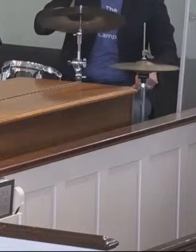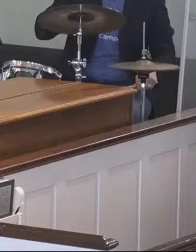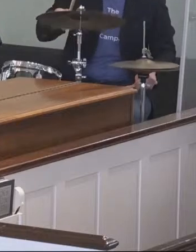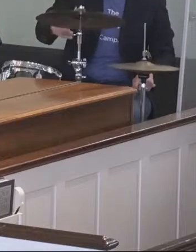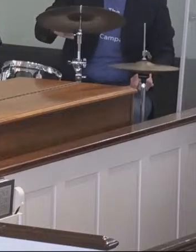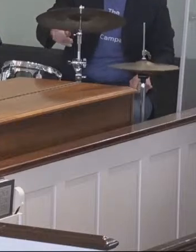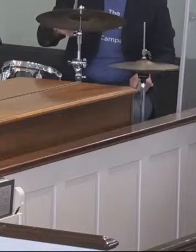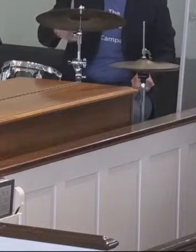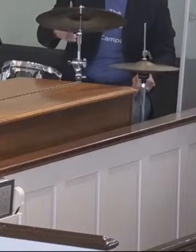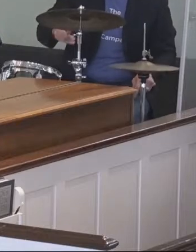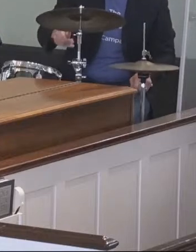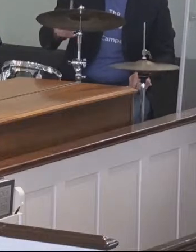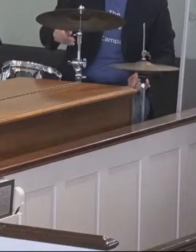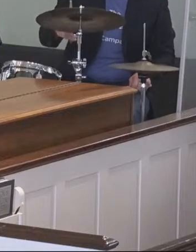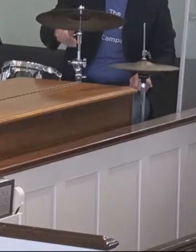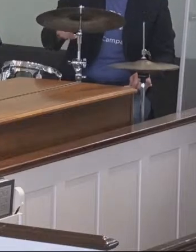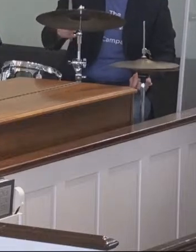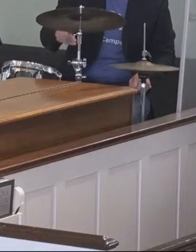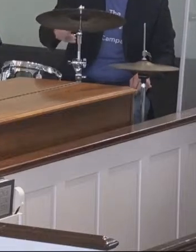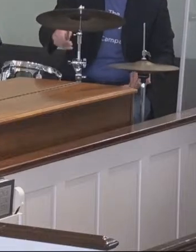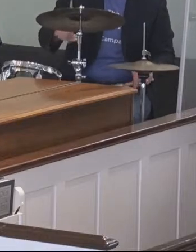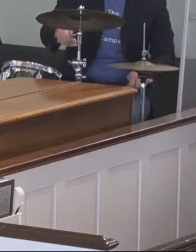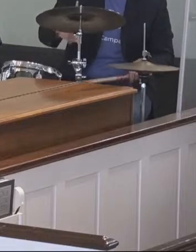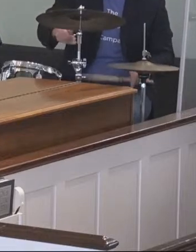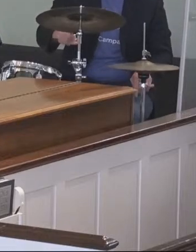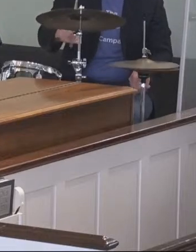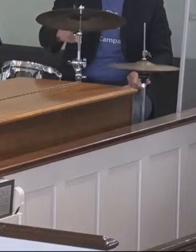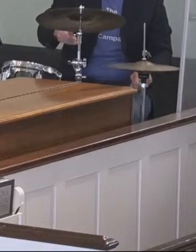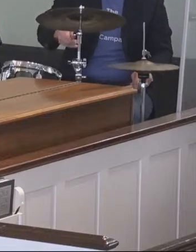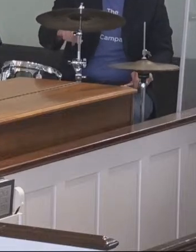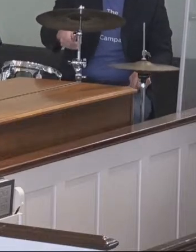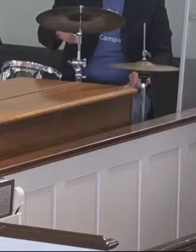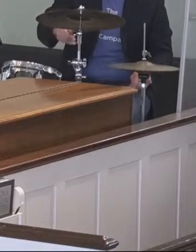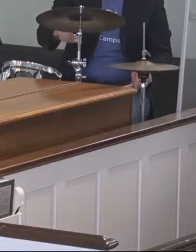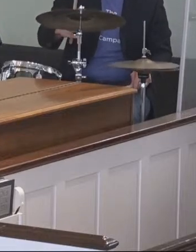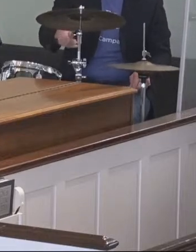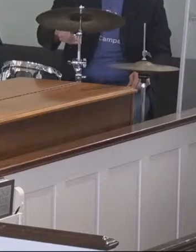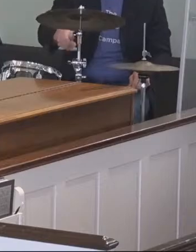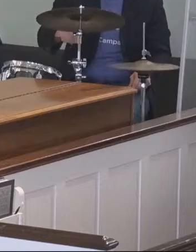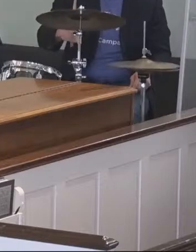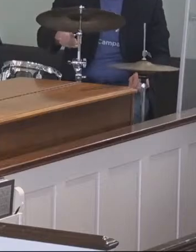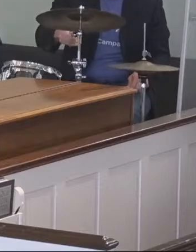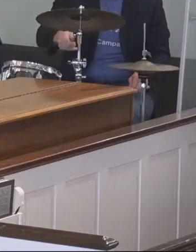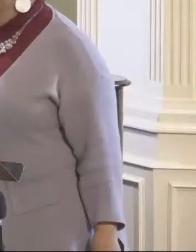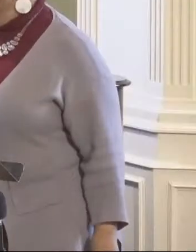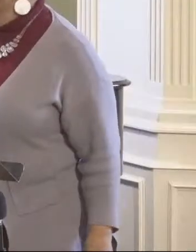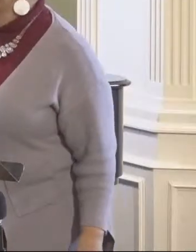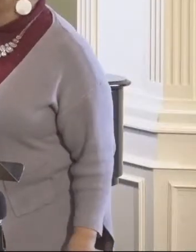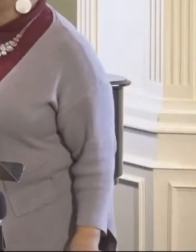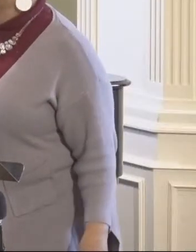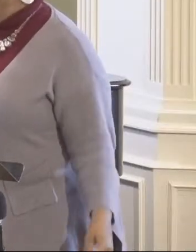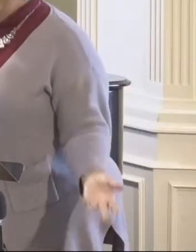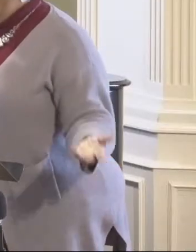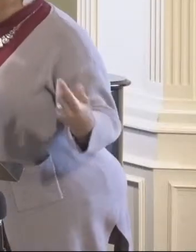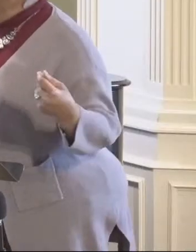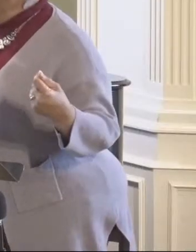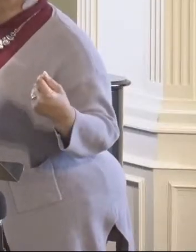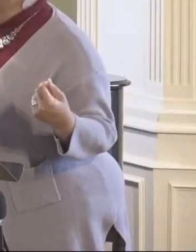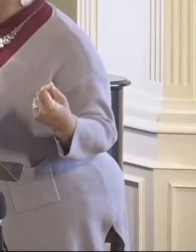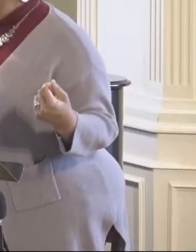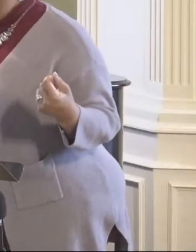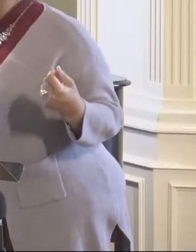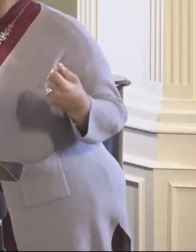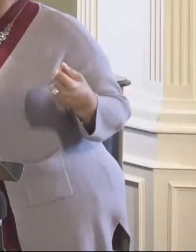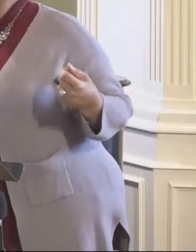Makes no difference if it's sweet or hot. Come on, give that rhythm everything. Give